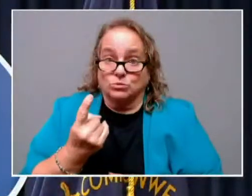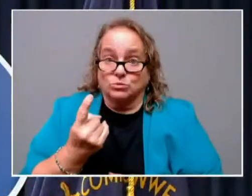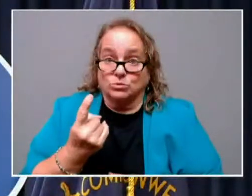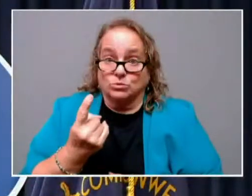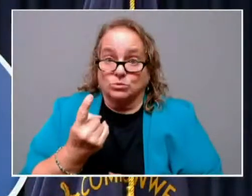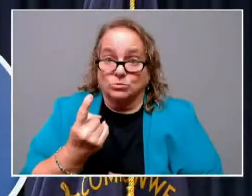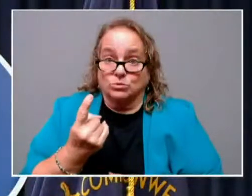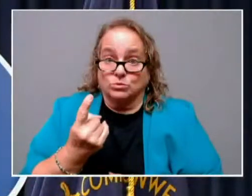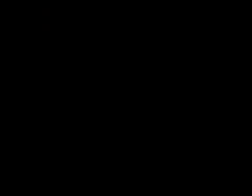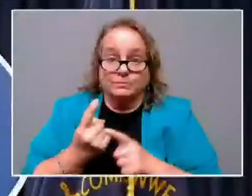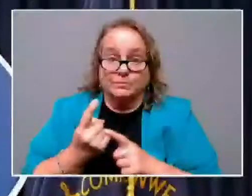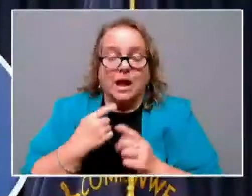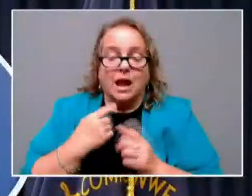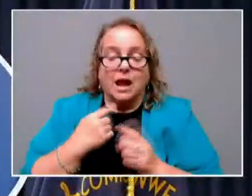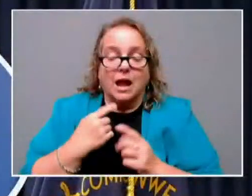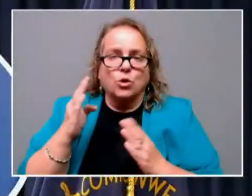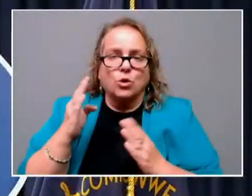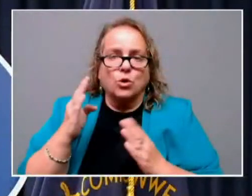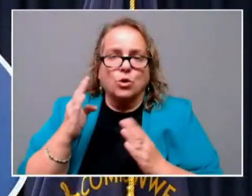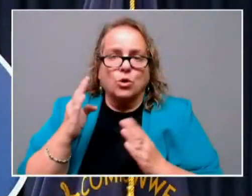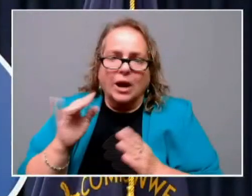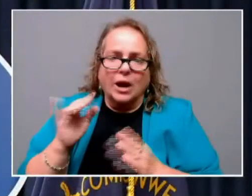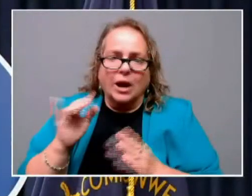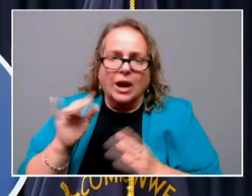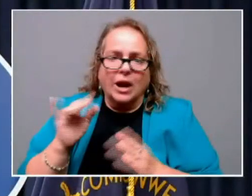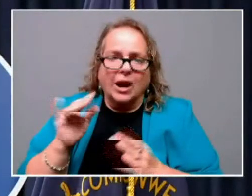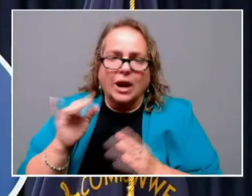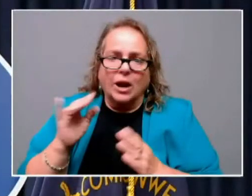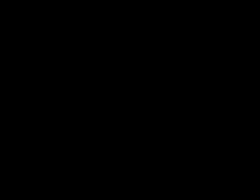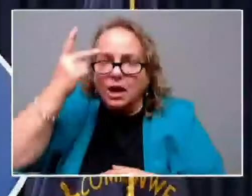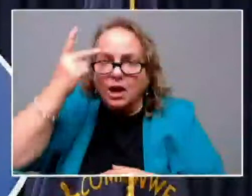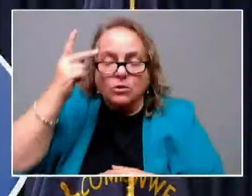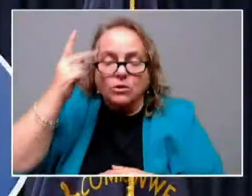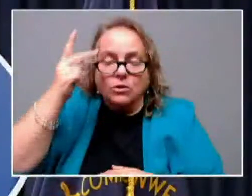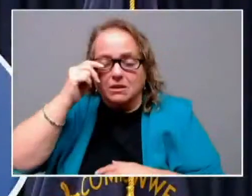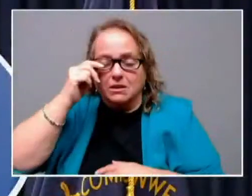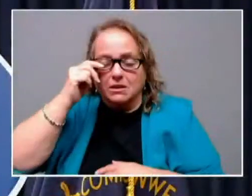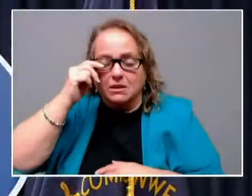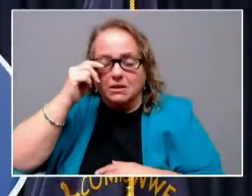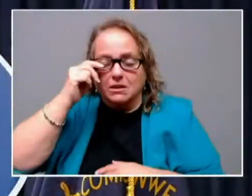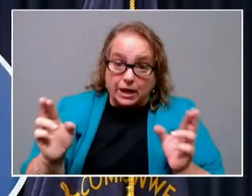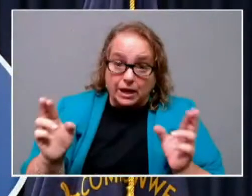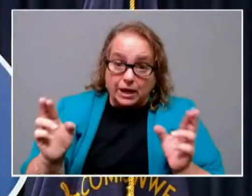I worry like any other parent worries, and I'm ready.